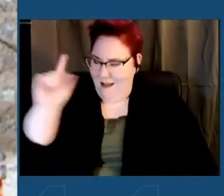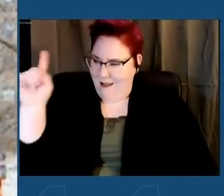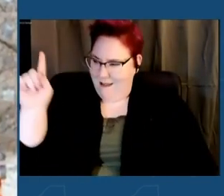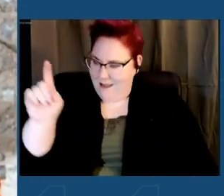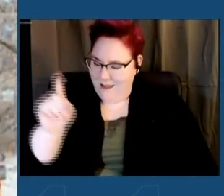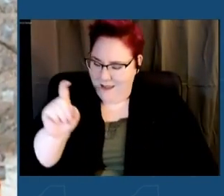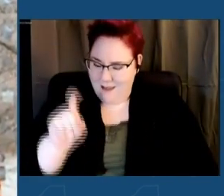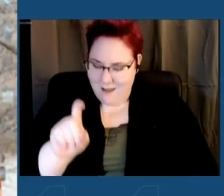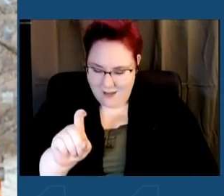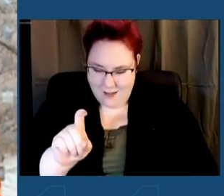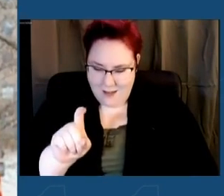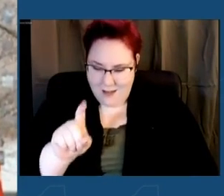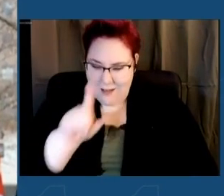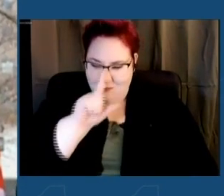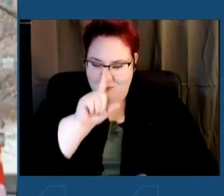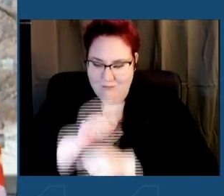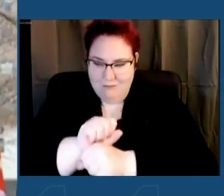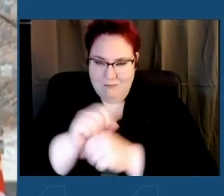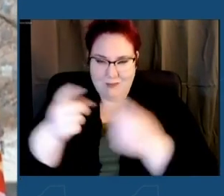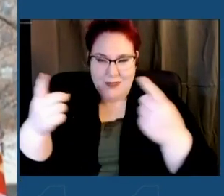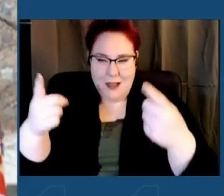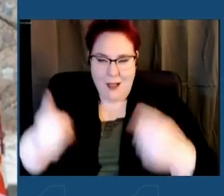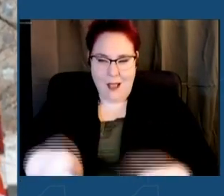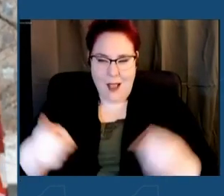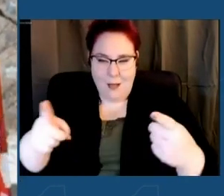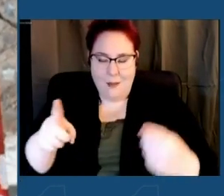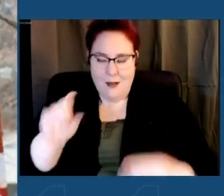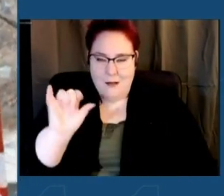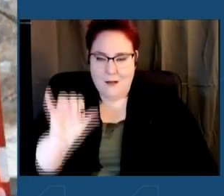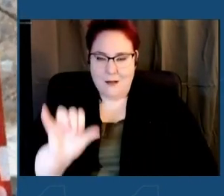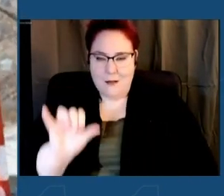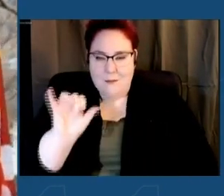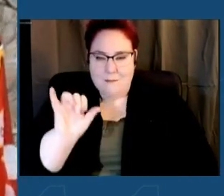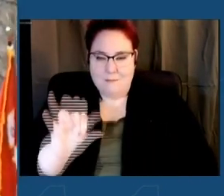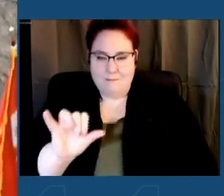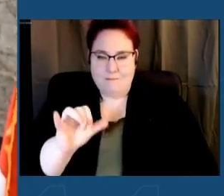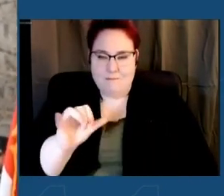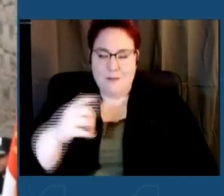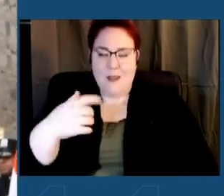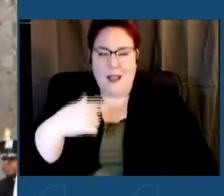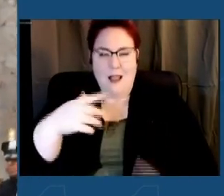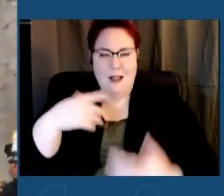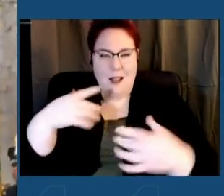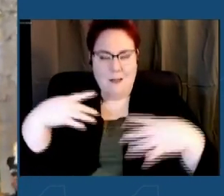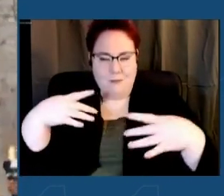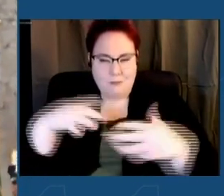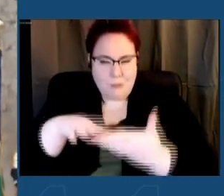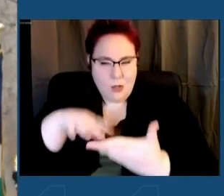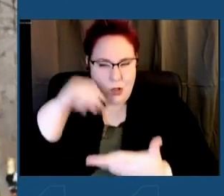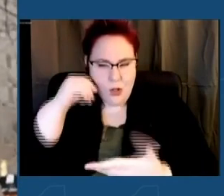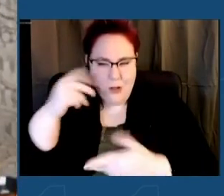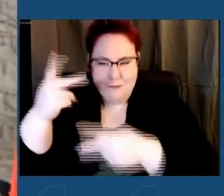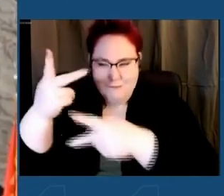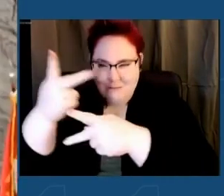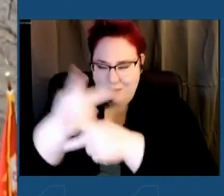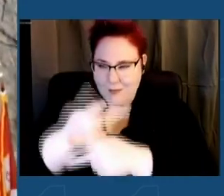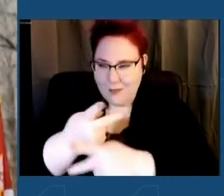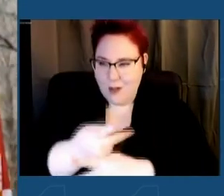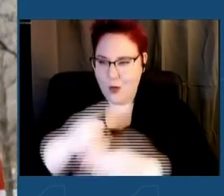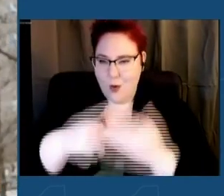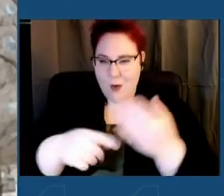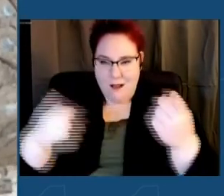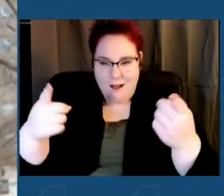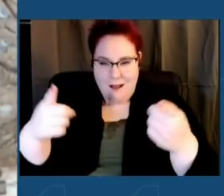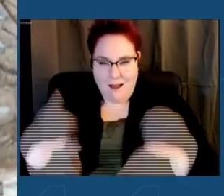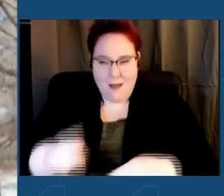what had transpired, and to begin to learn the horrendous fact that lives had